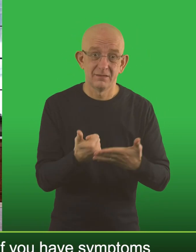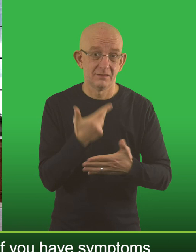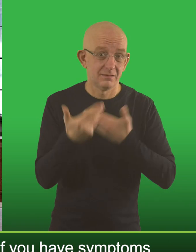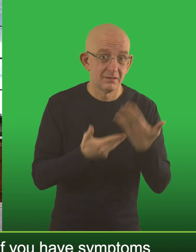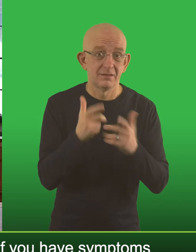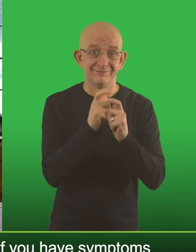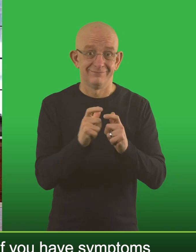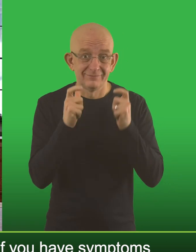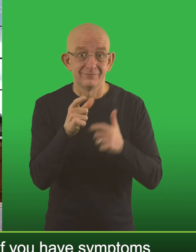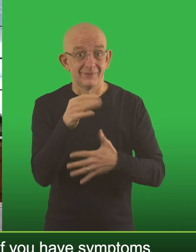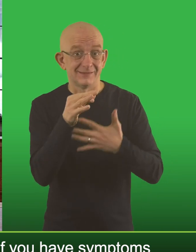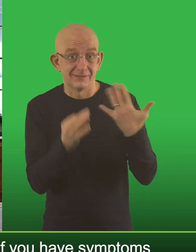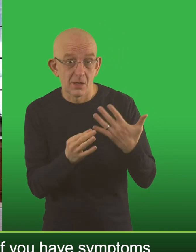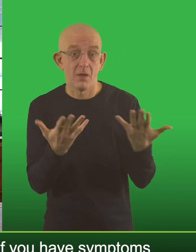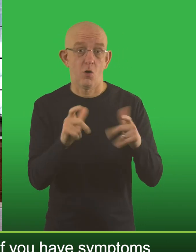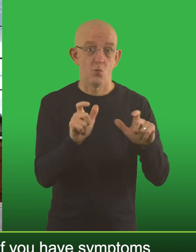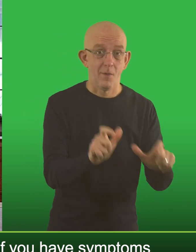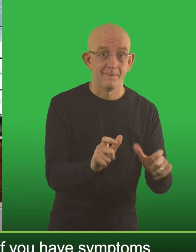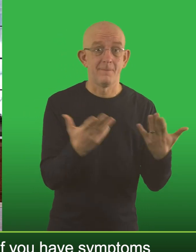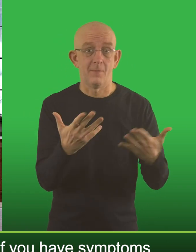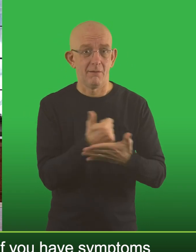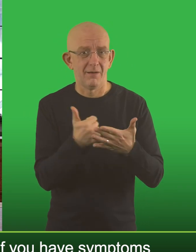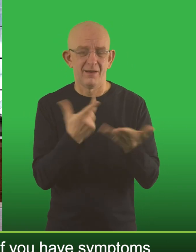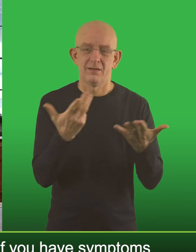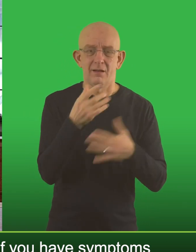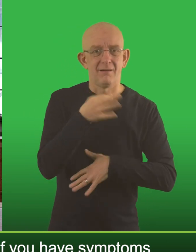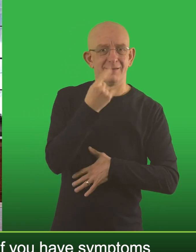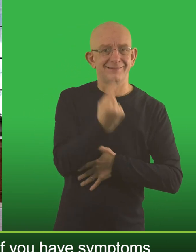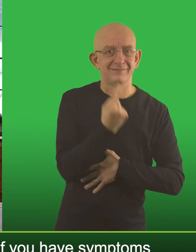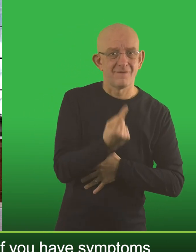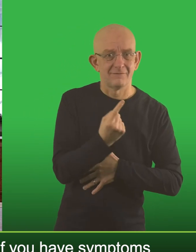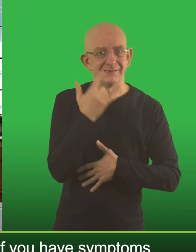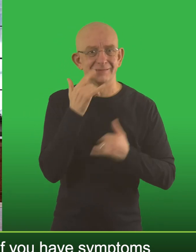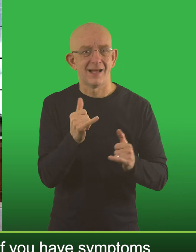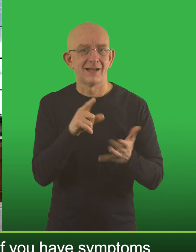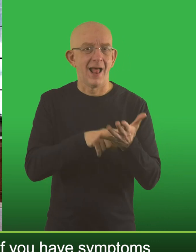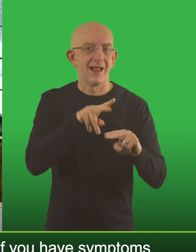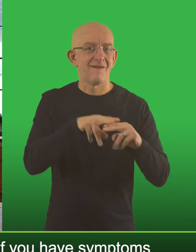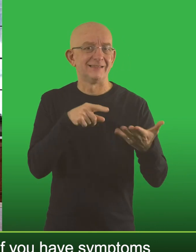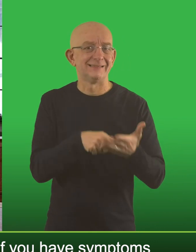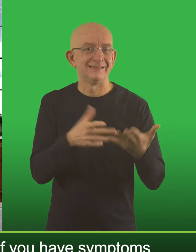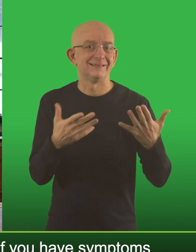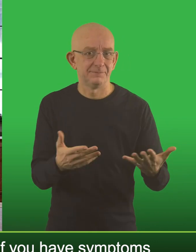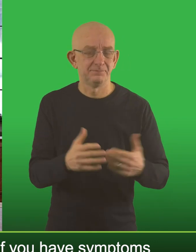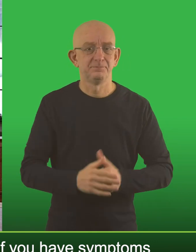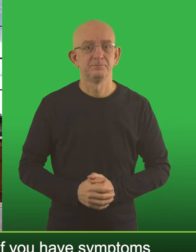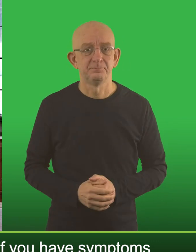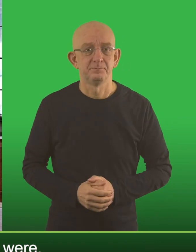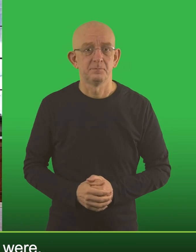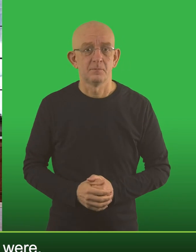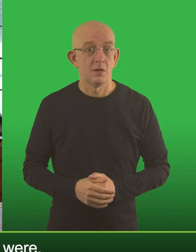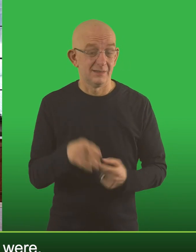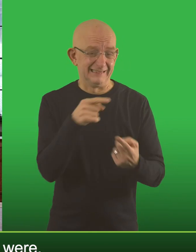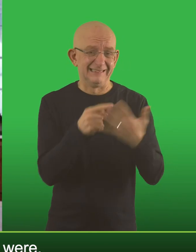stuff, face coverings, and if you have symptoms, stay at home. If you regularly lateral flow device test